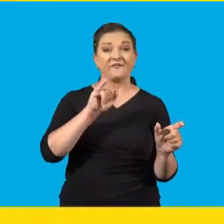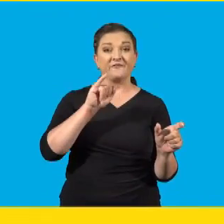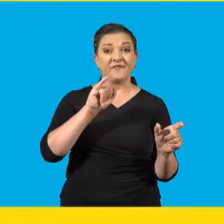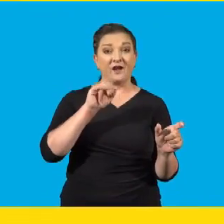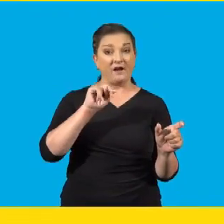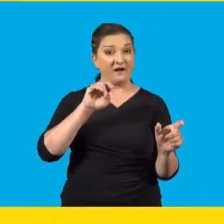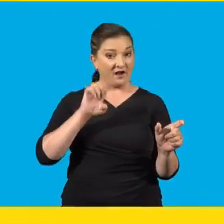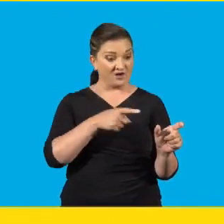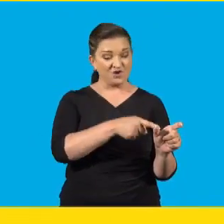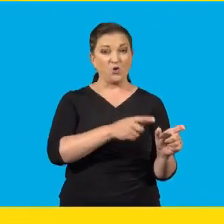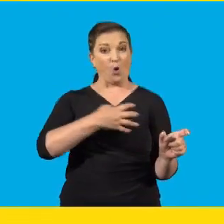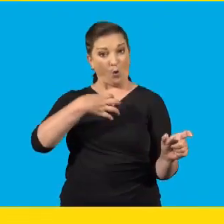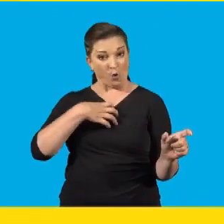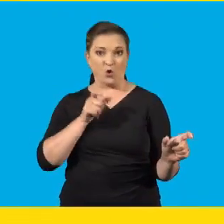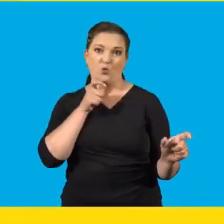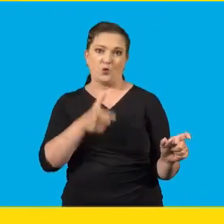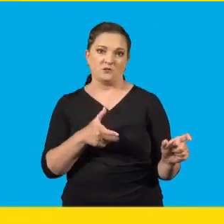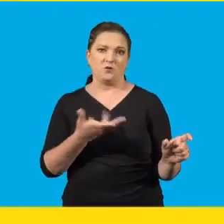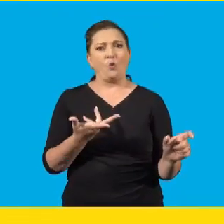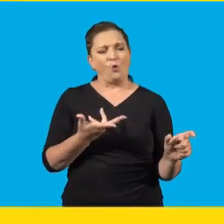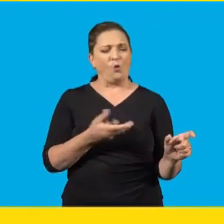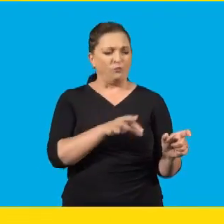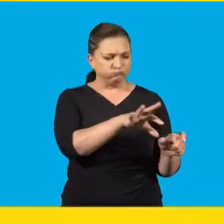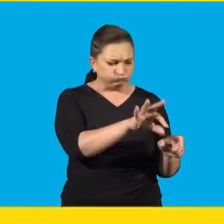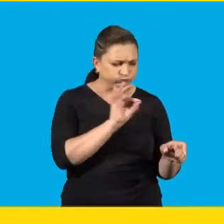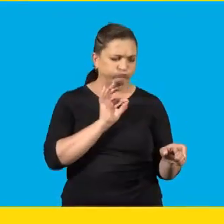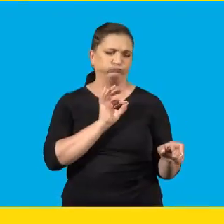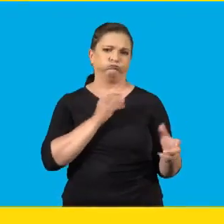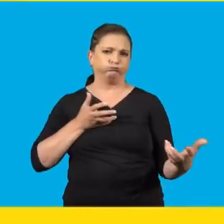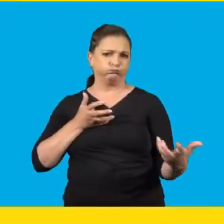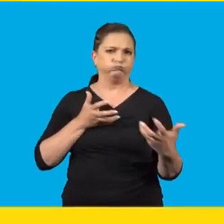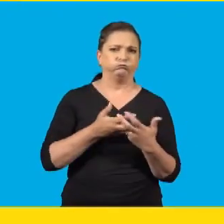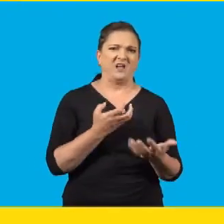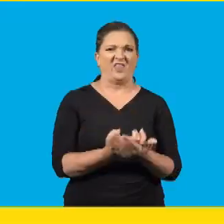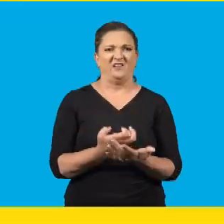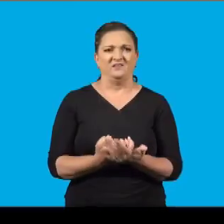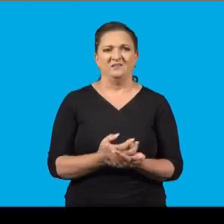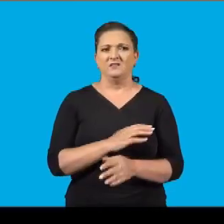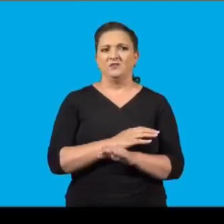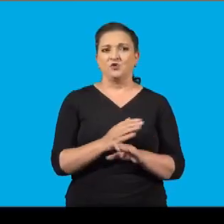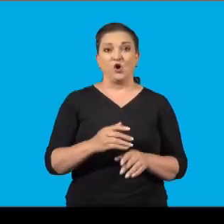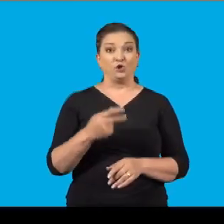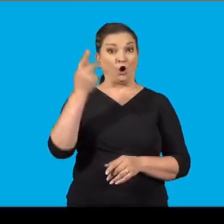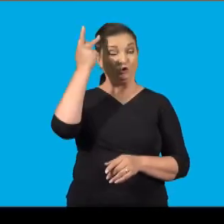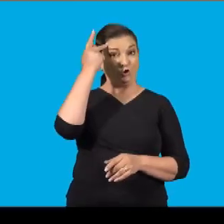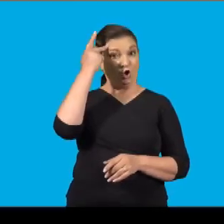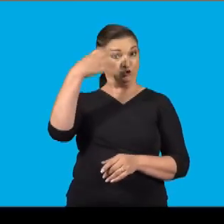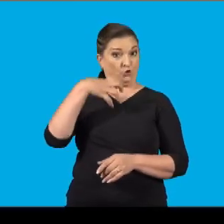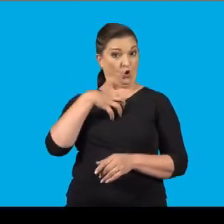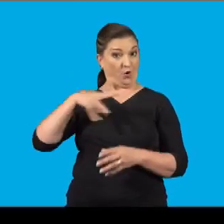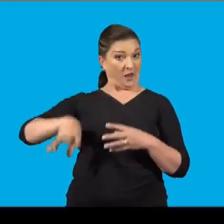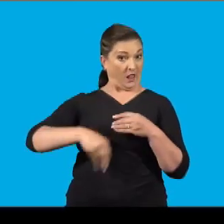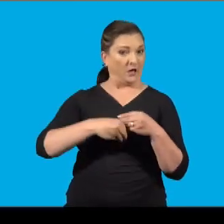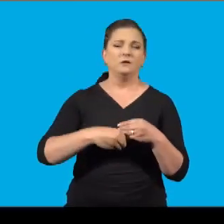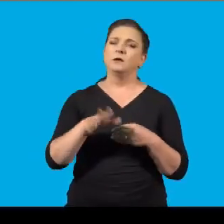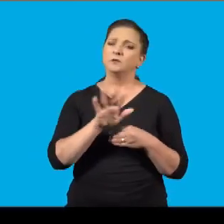your own words, concept in your own words, or extract relevant evidence, please make sure that you do not use your own